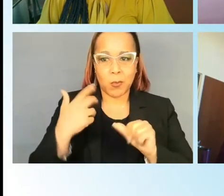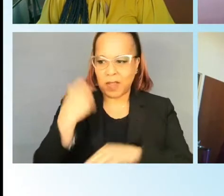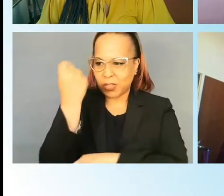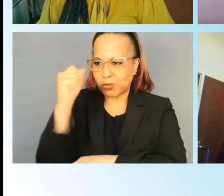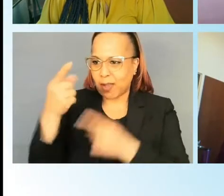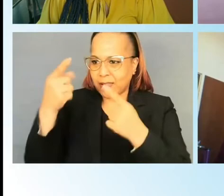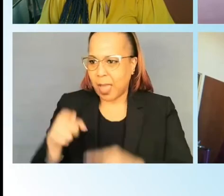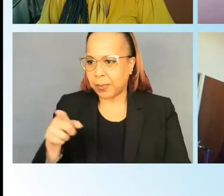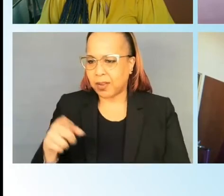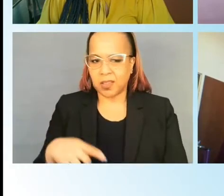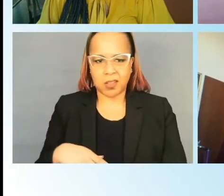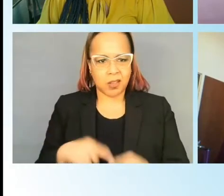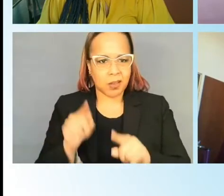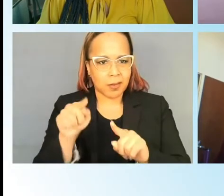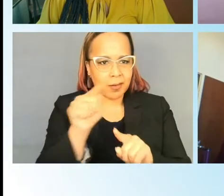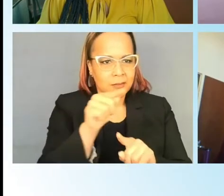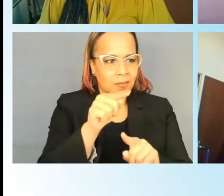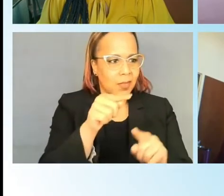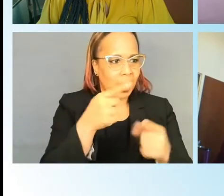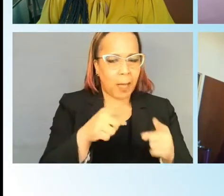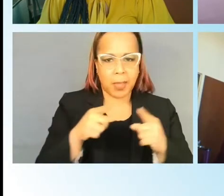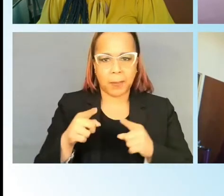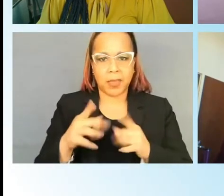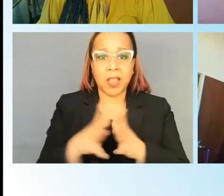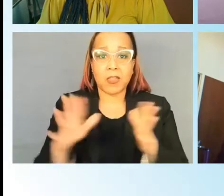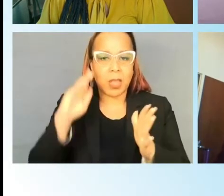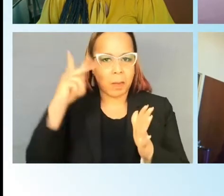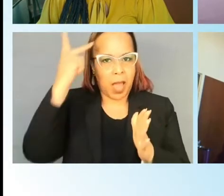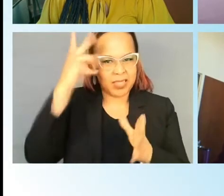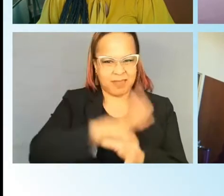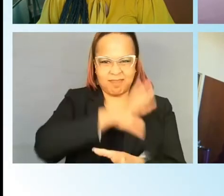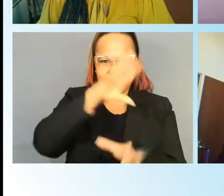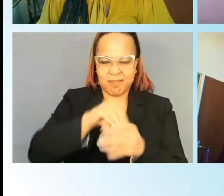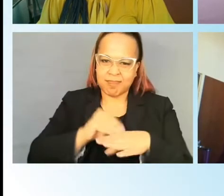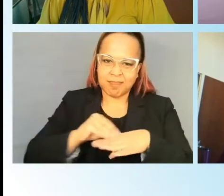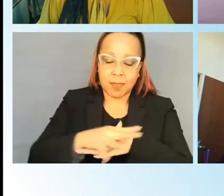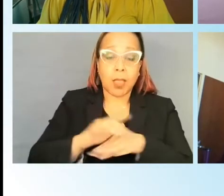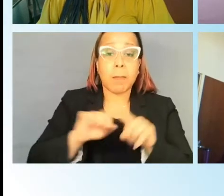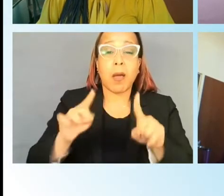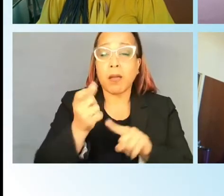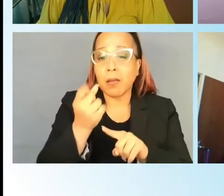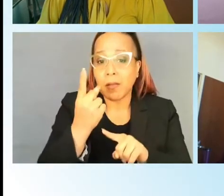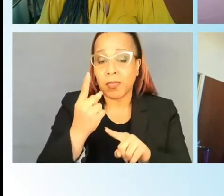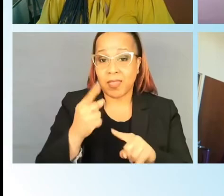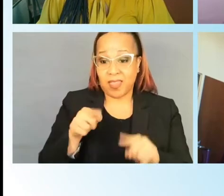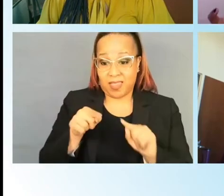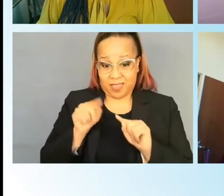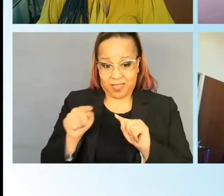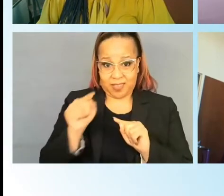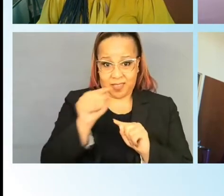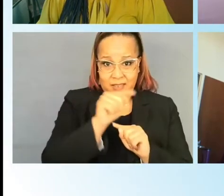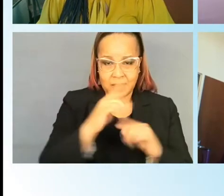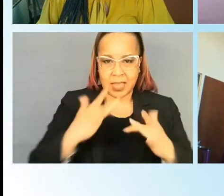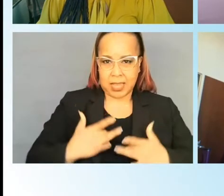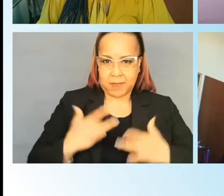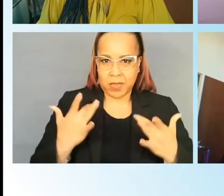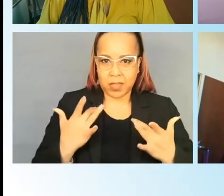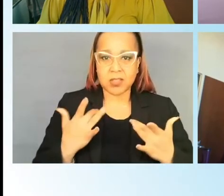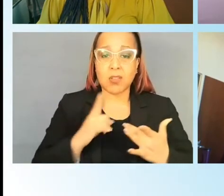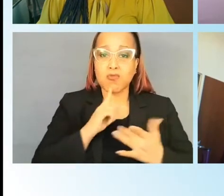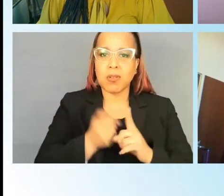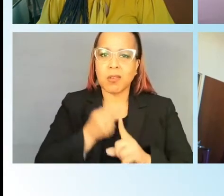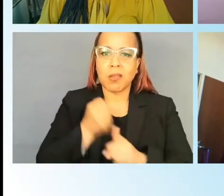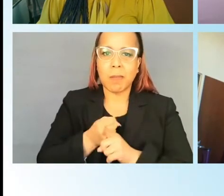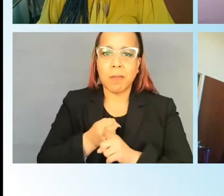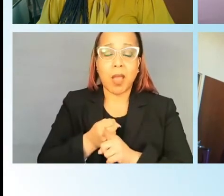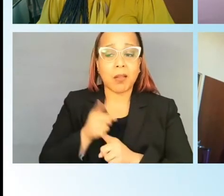and different things of that nature. And there's a lot of politics involved, but at the same time, all of these events are impacting the lives of